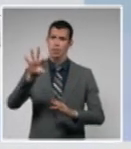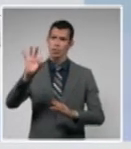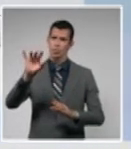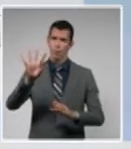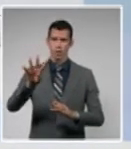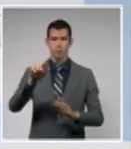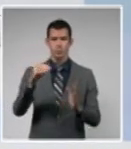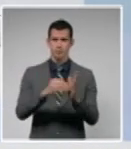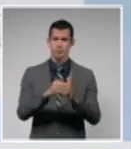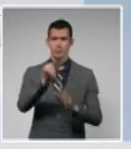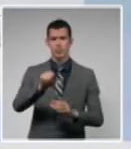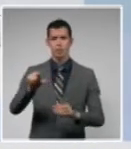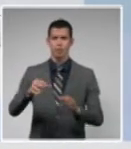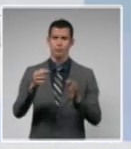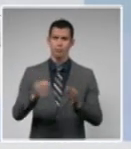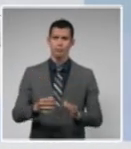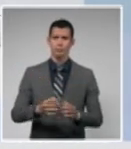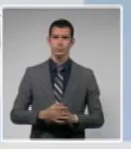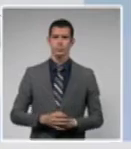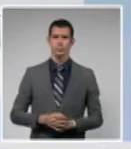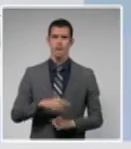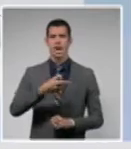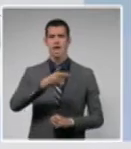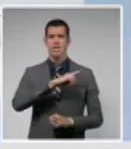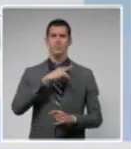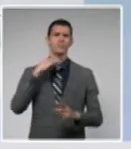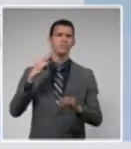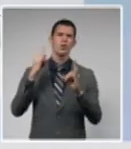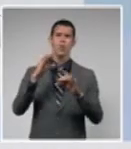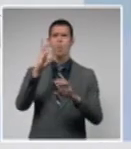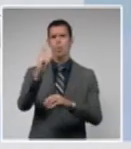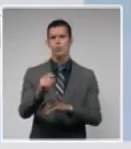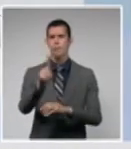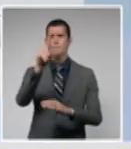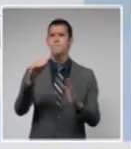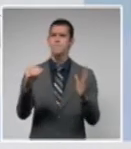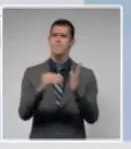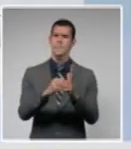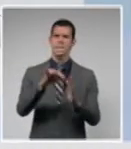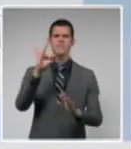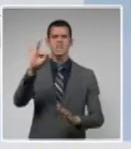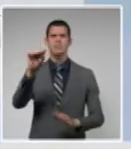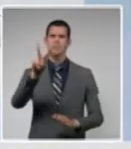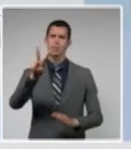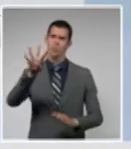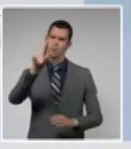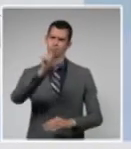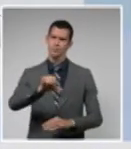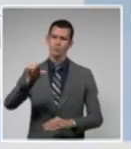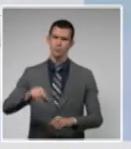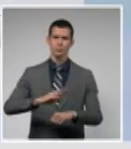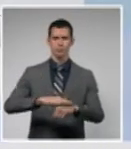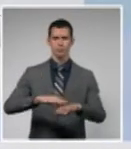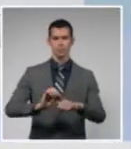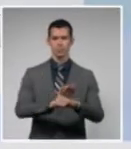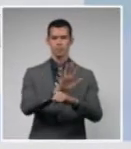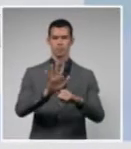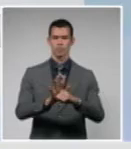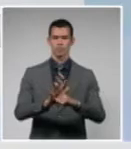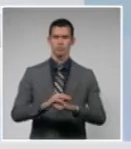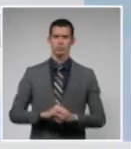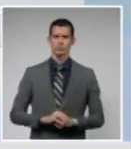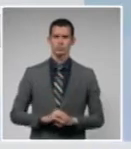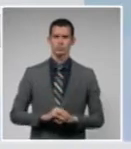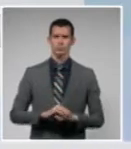1,724 people died of the virus in the region yesterday, for a death toll in the Americas of